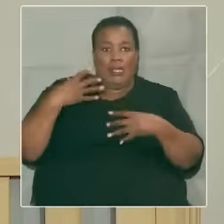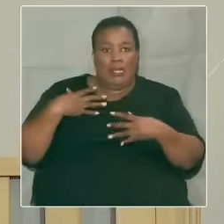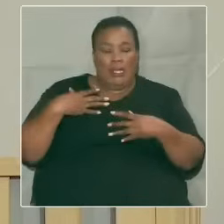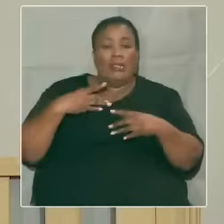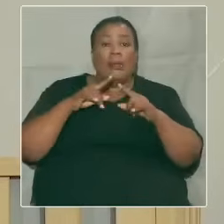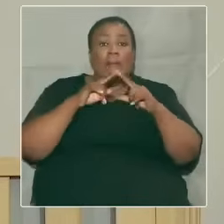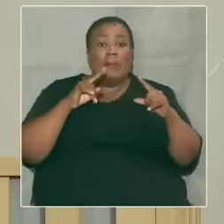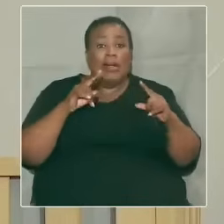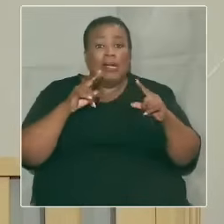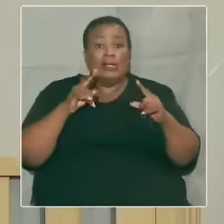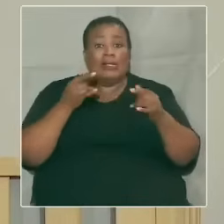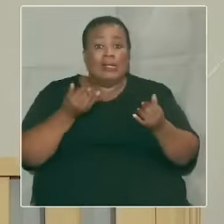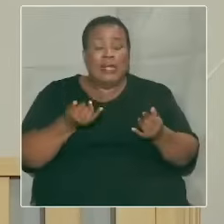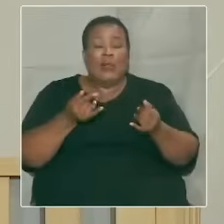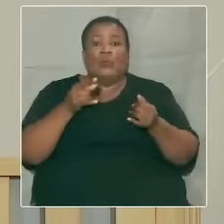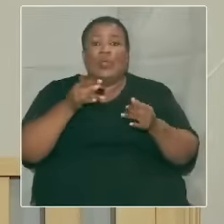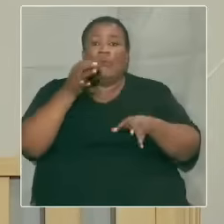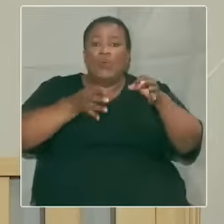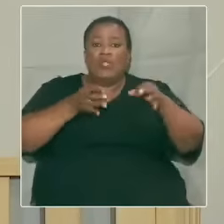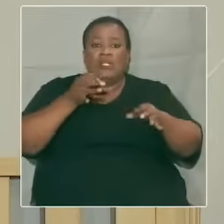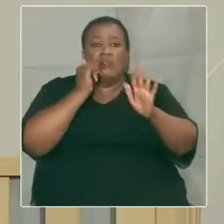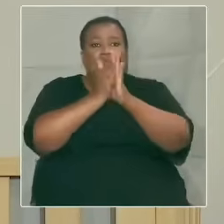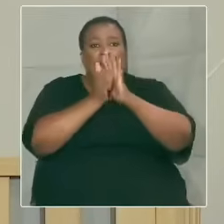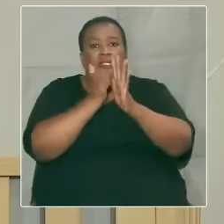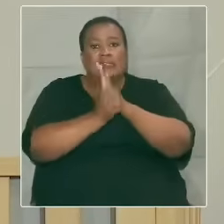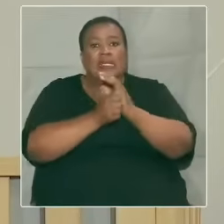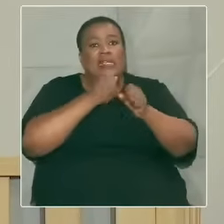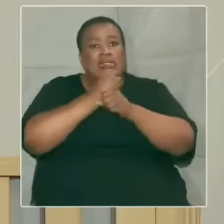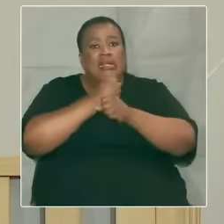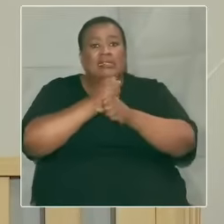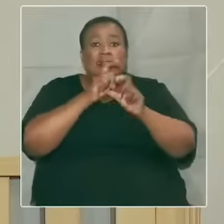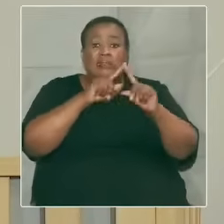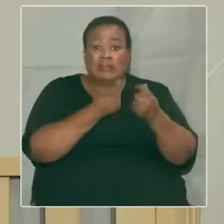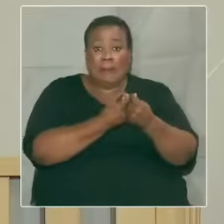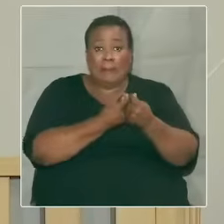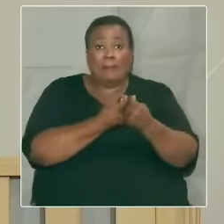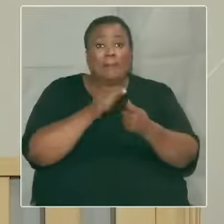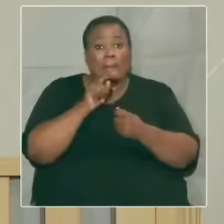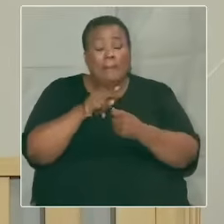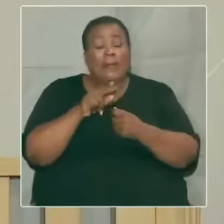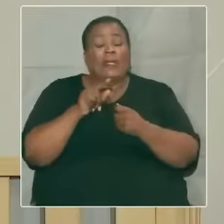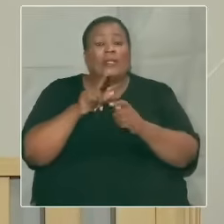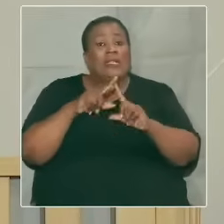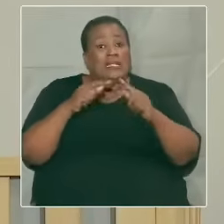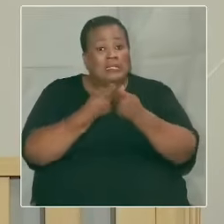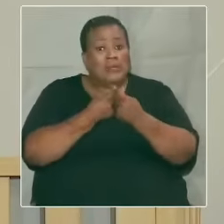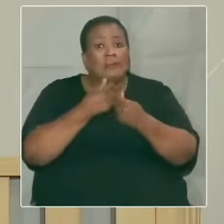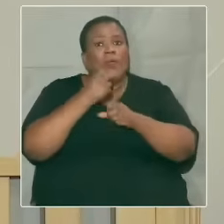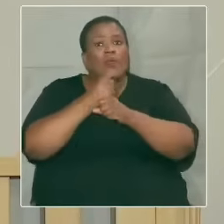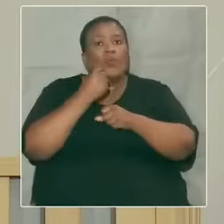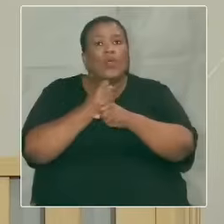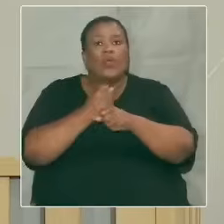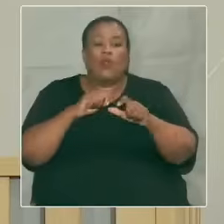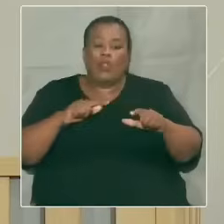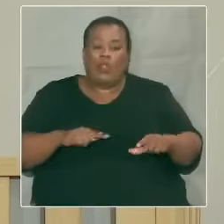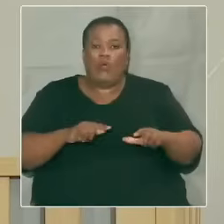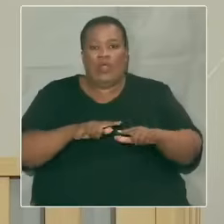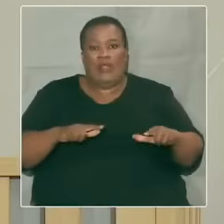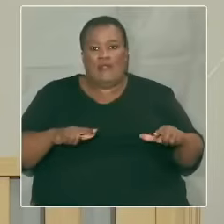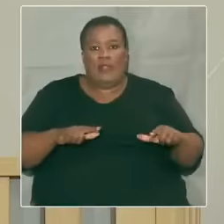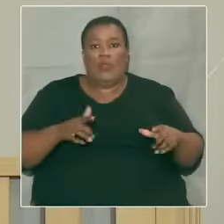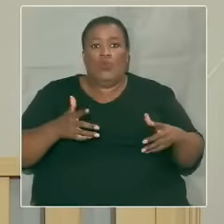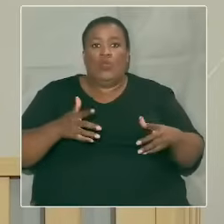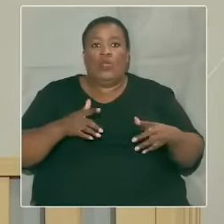case of the political killings task team, it is a task team that is working at a lower level under a